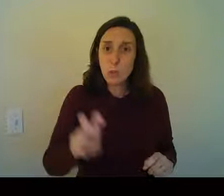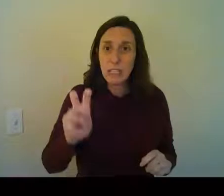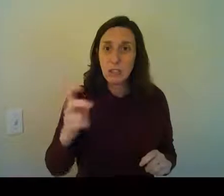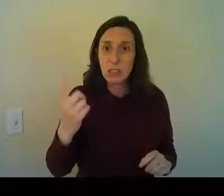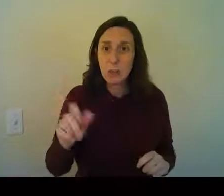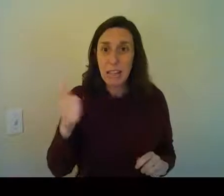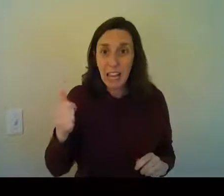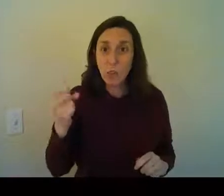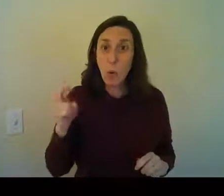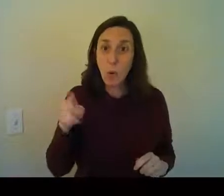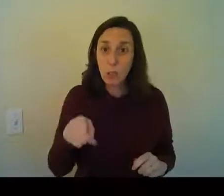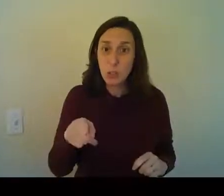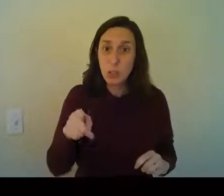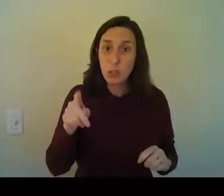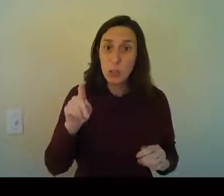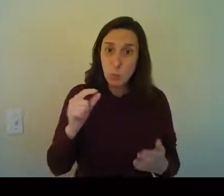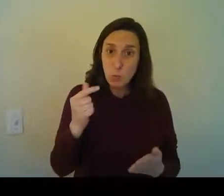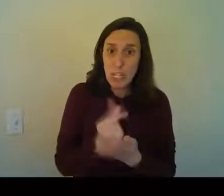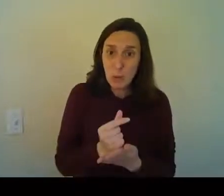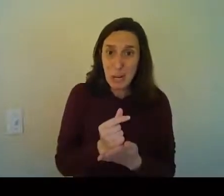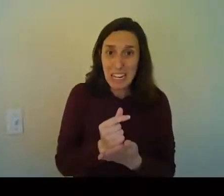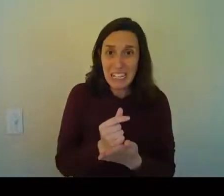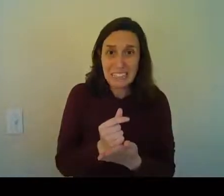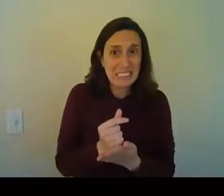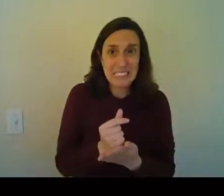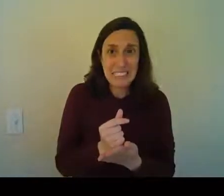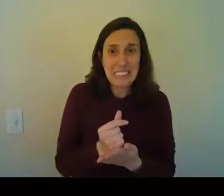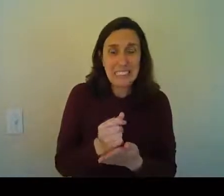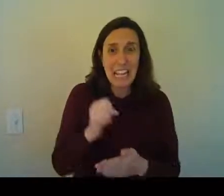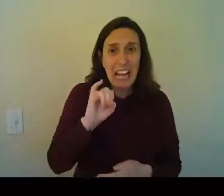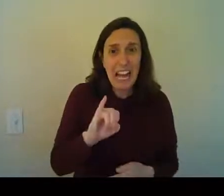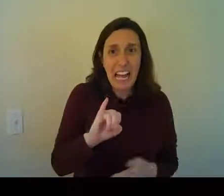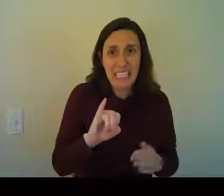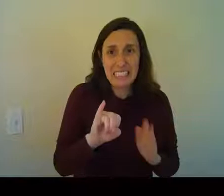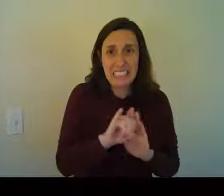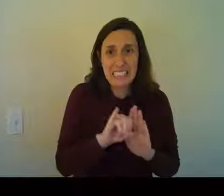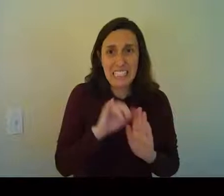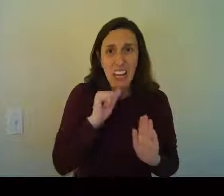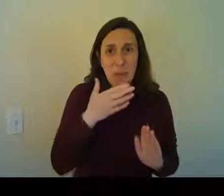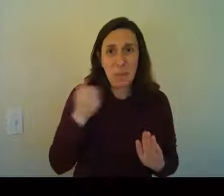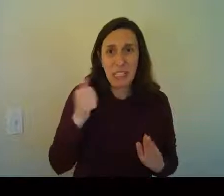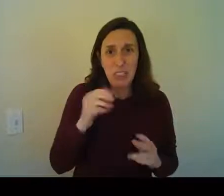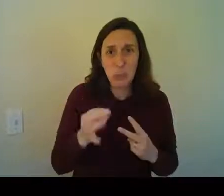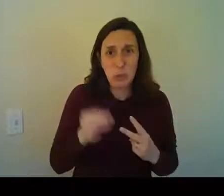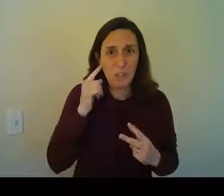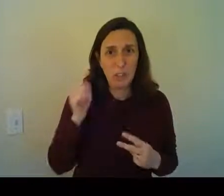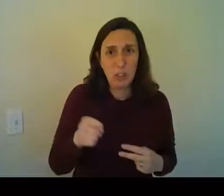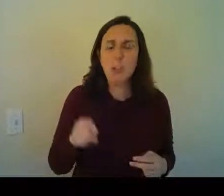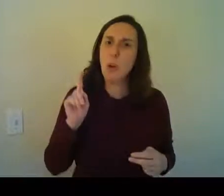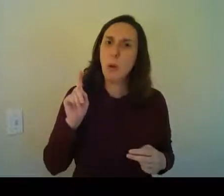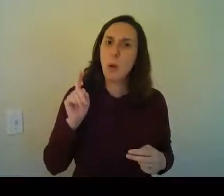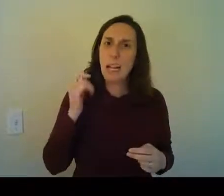you're graduating, an incomplete probably would not be the best thing for you. So this is a conversation we need to